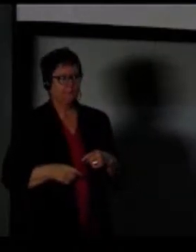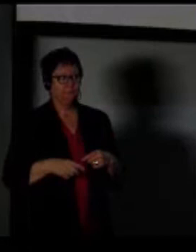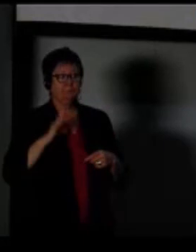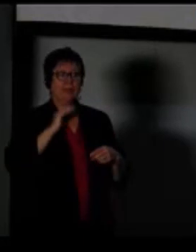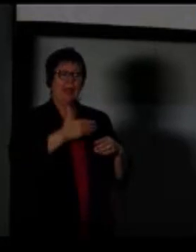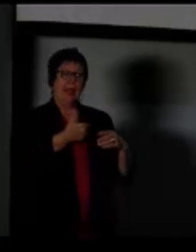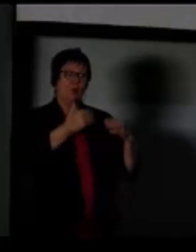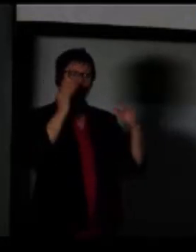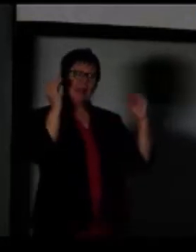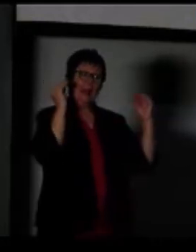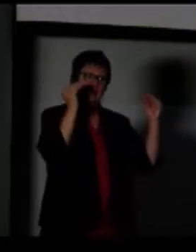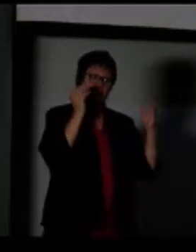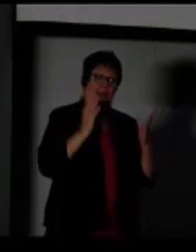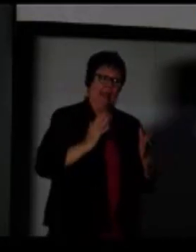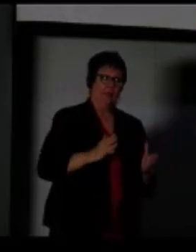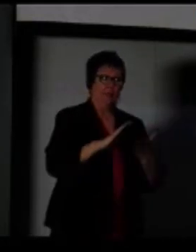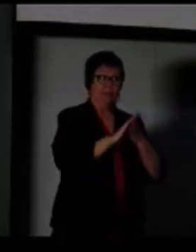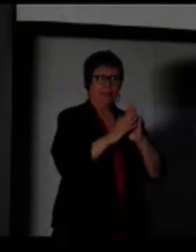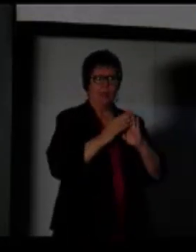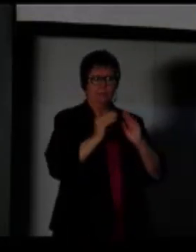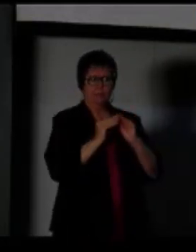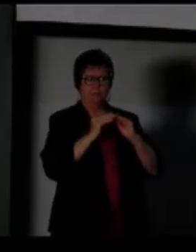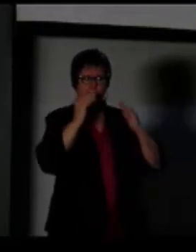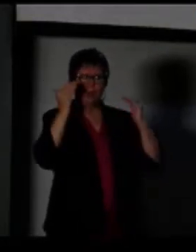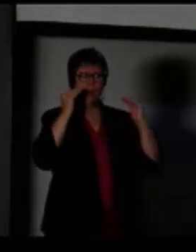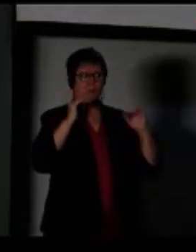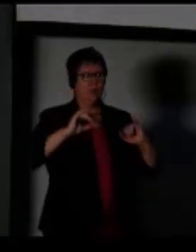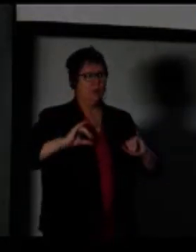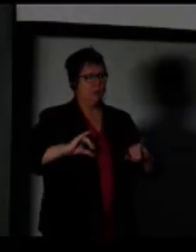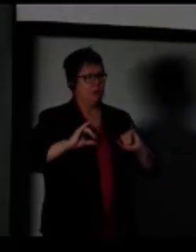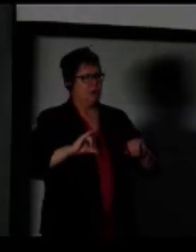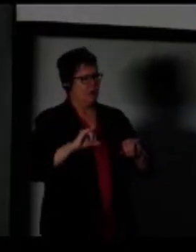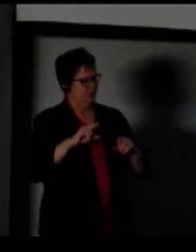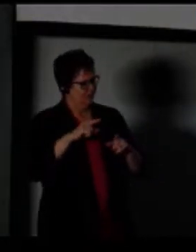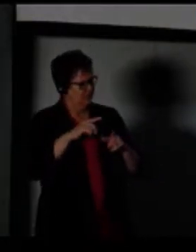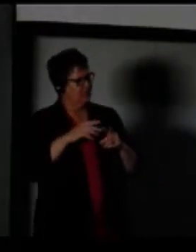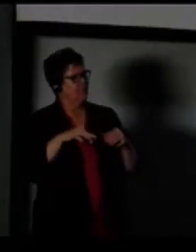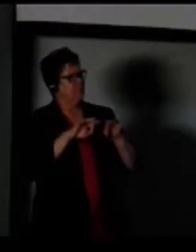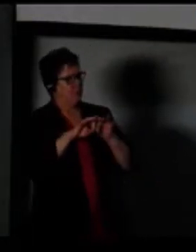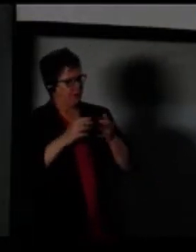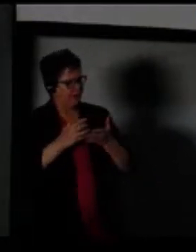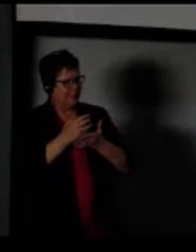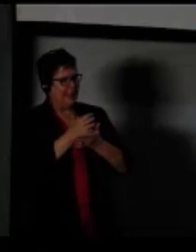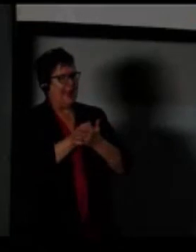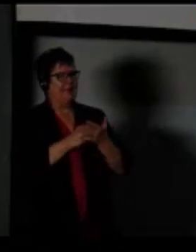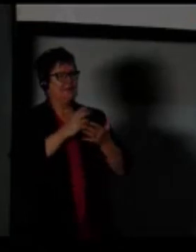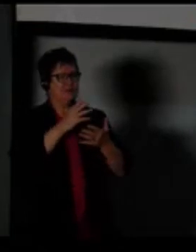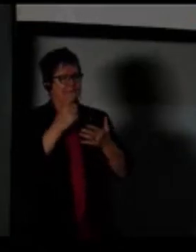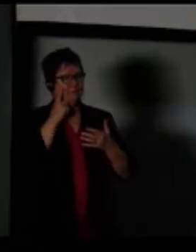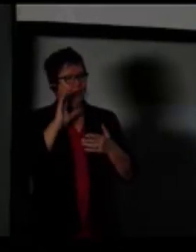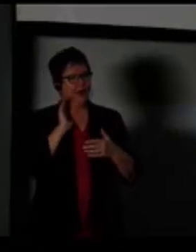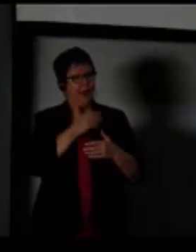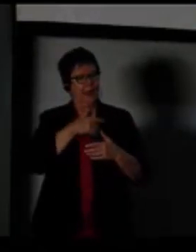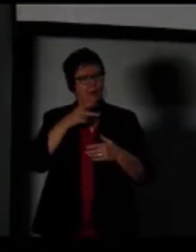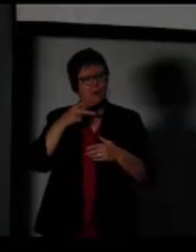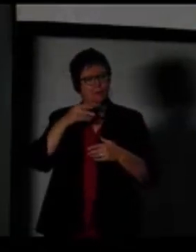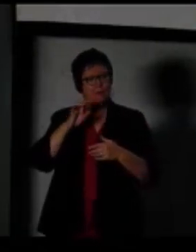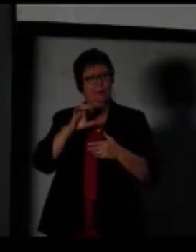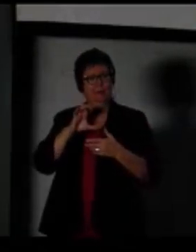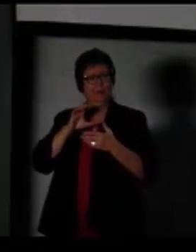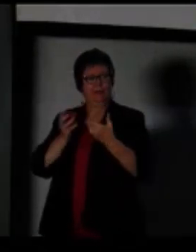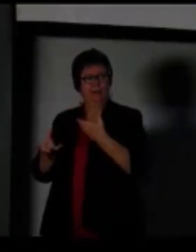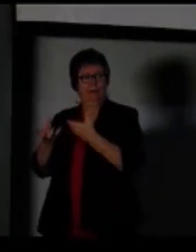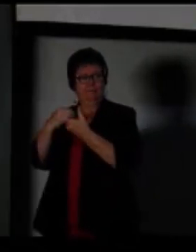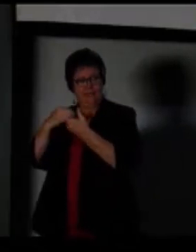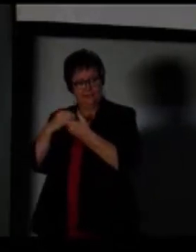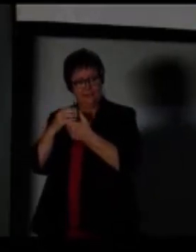educators are really becoming more aware of how important our collections are in the public-facing part of our institution.